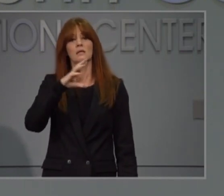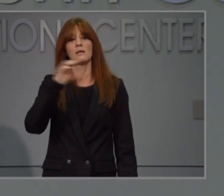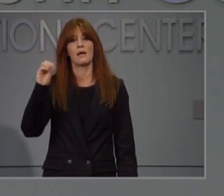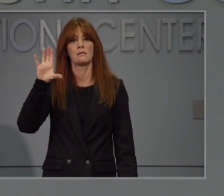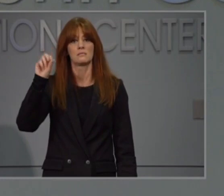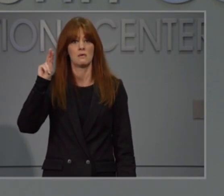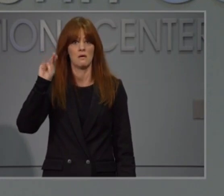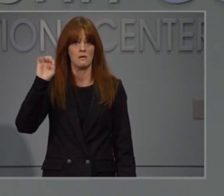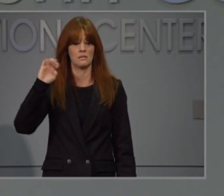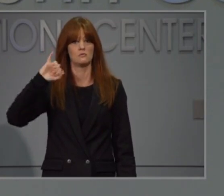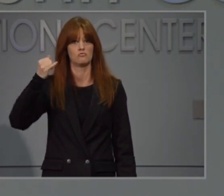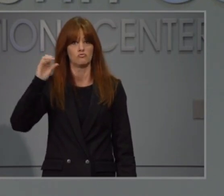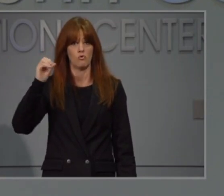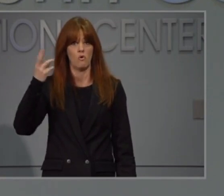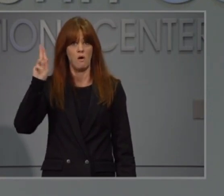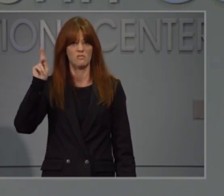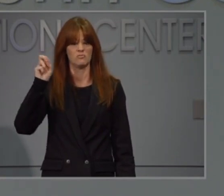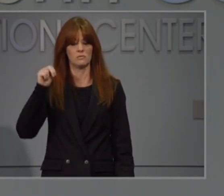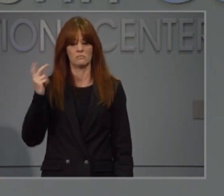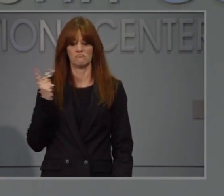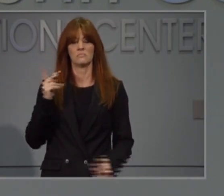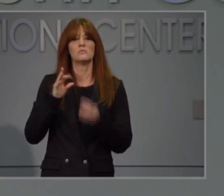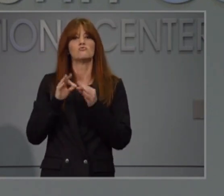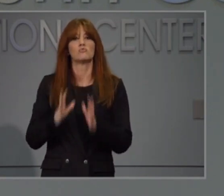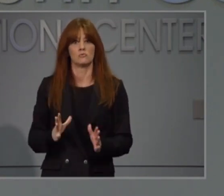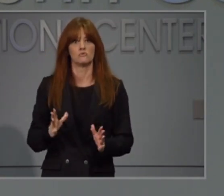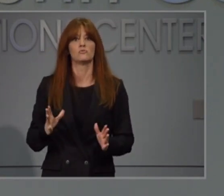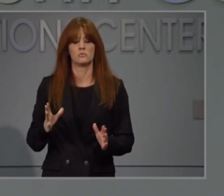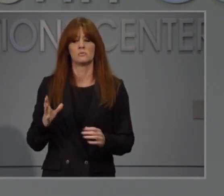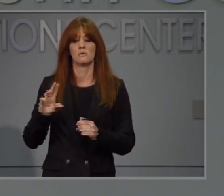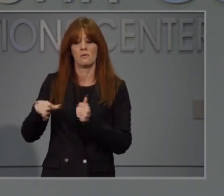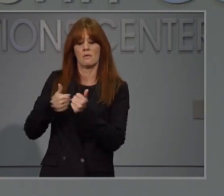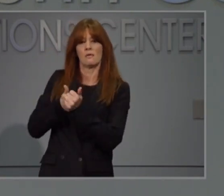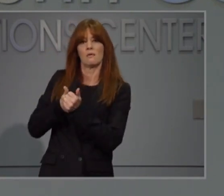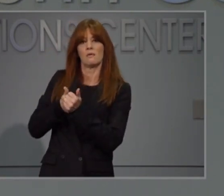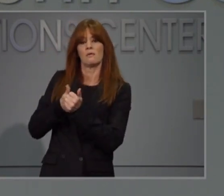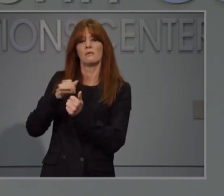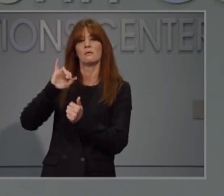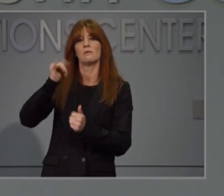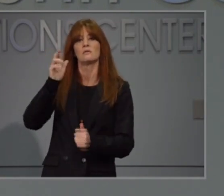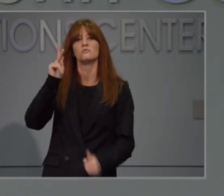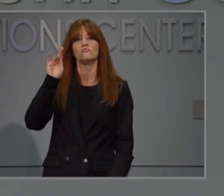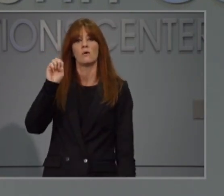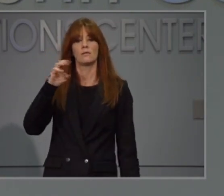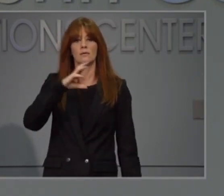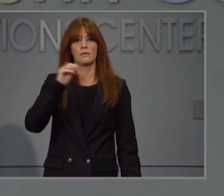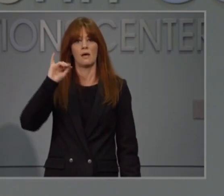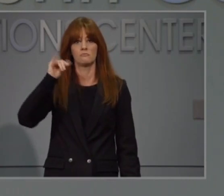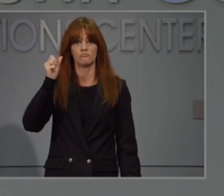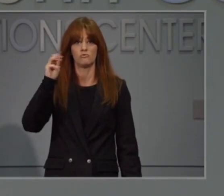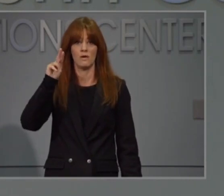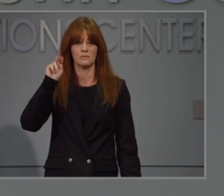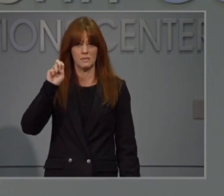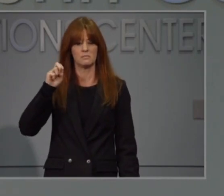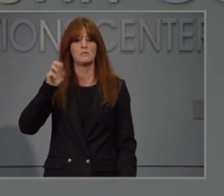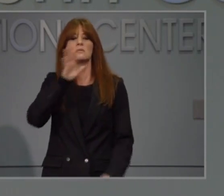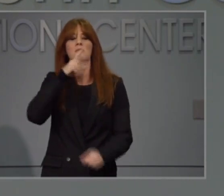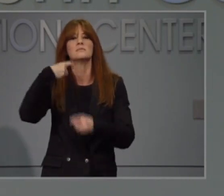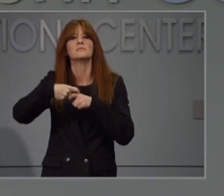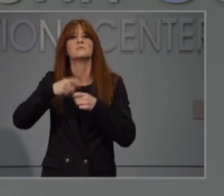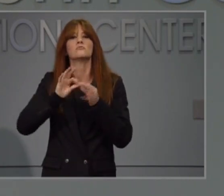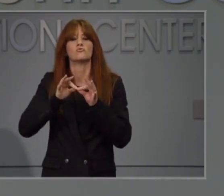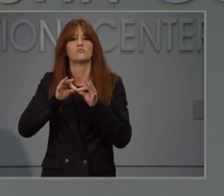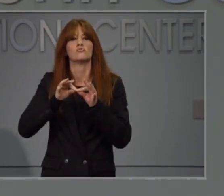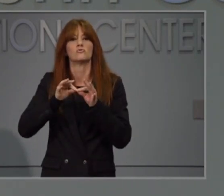are our sign language interpreters, and behind the scenes, Jackie and Jasmine Mativier are our Spanish language